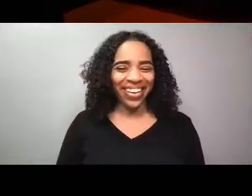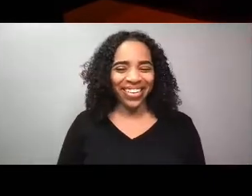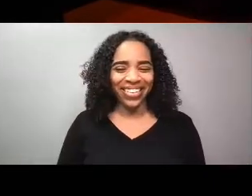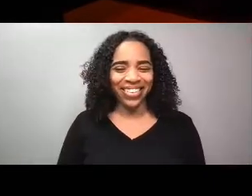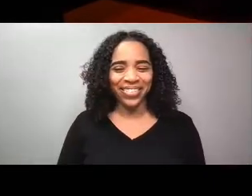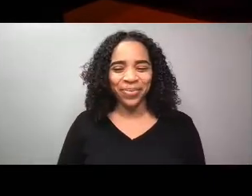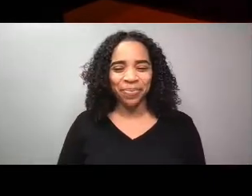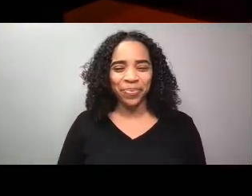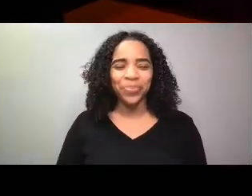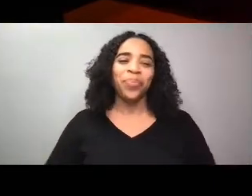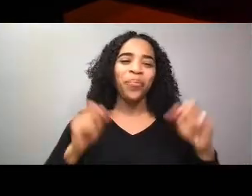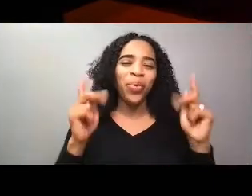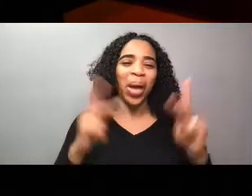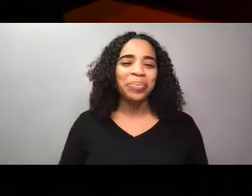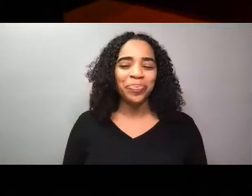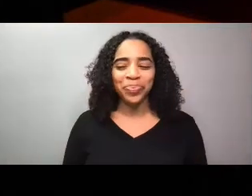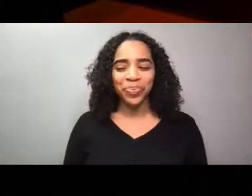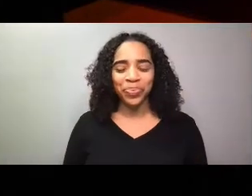Okay.